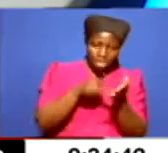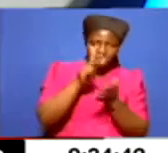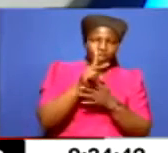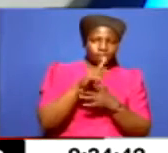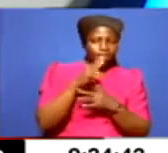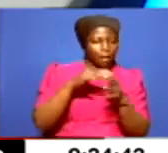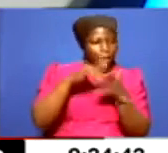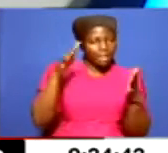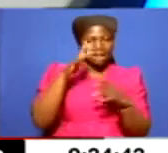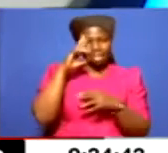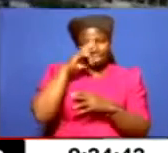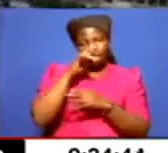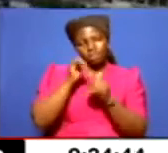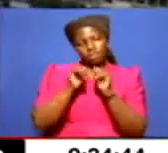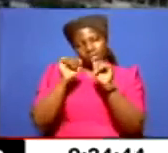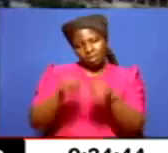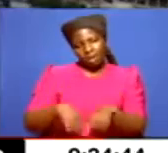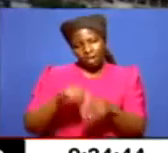could slow growth.